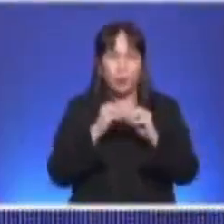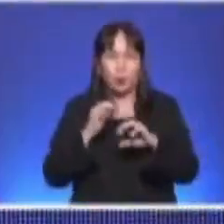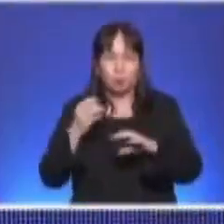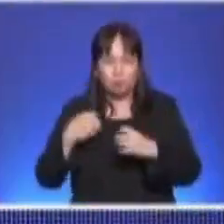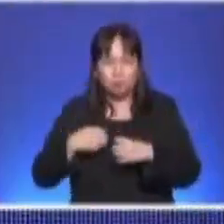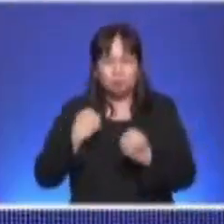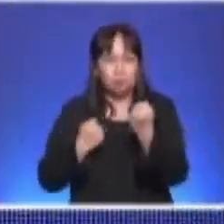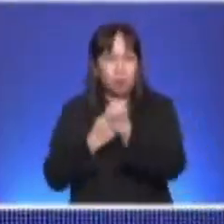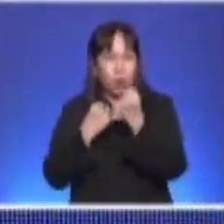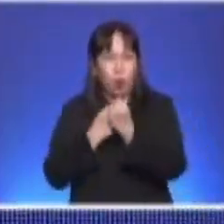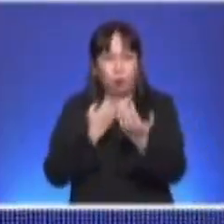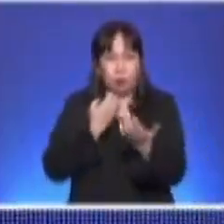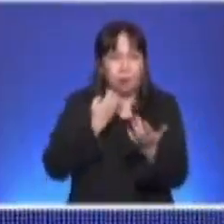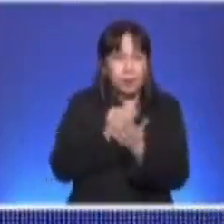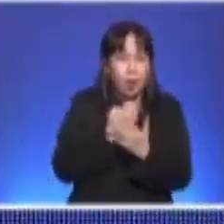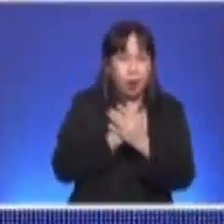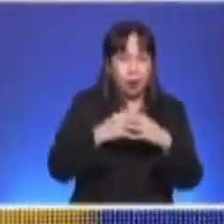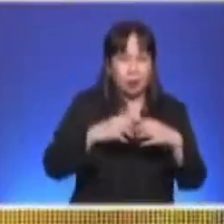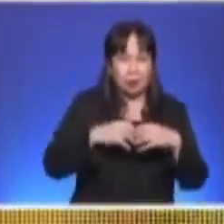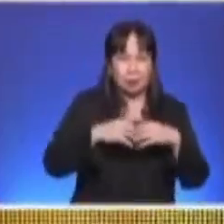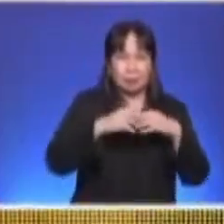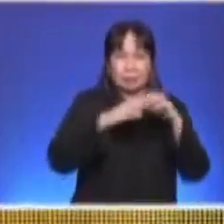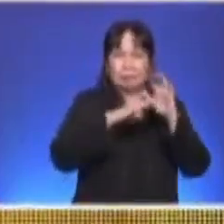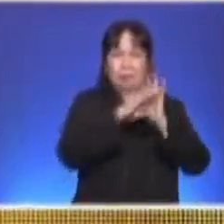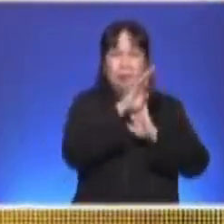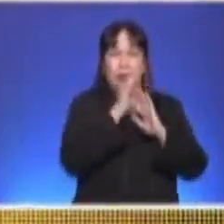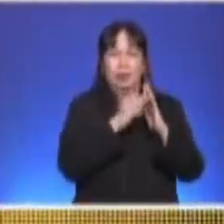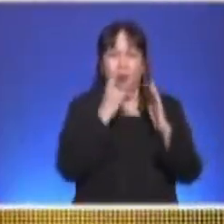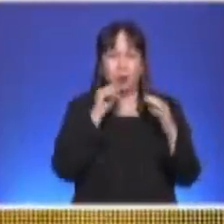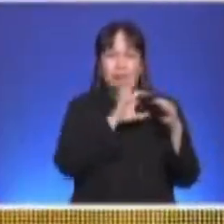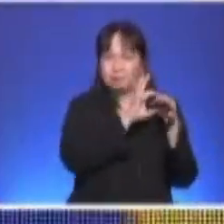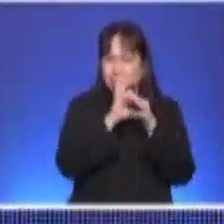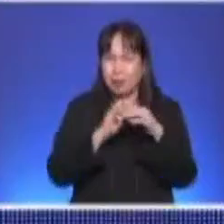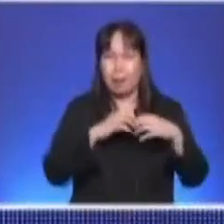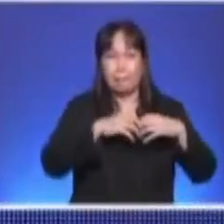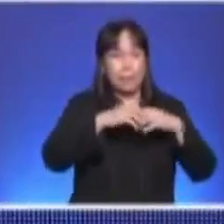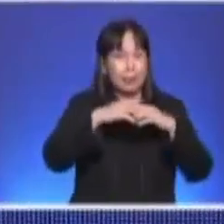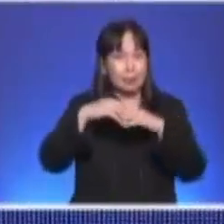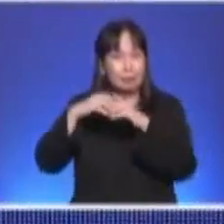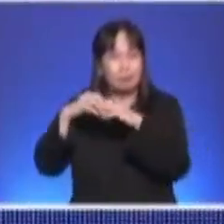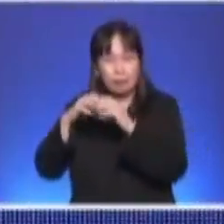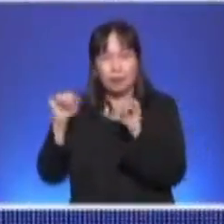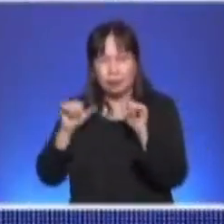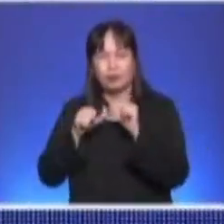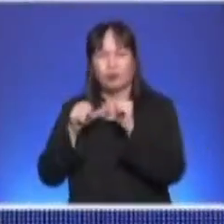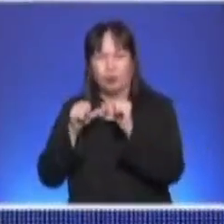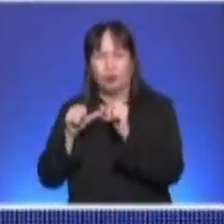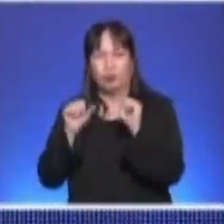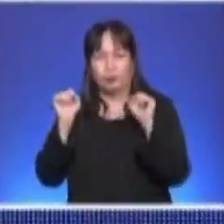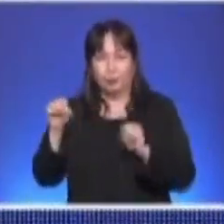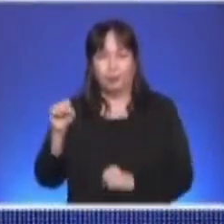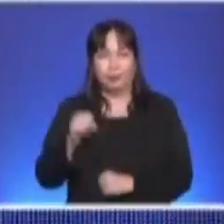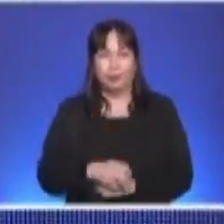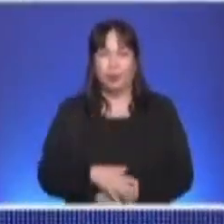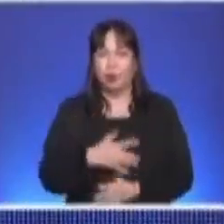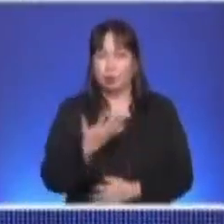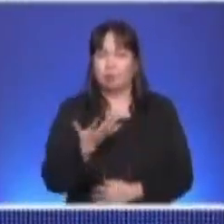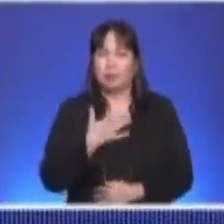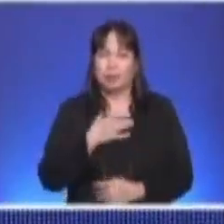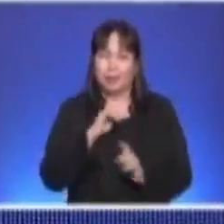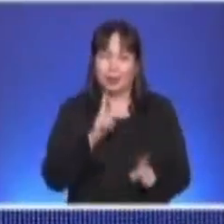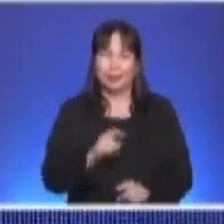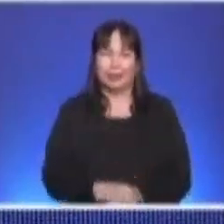economy. Yung pong plano natin, in the spirit of build, we'd like to continue that. So, yun po.